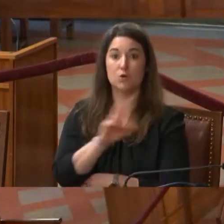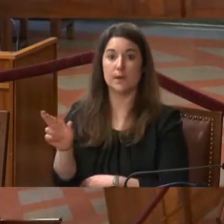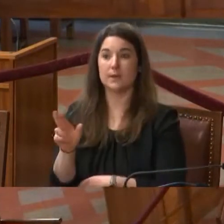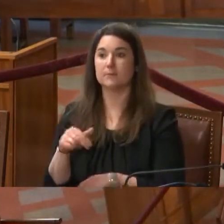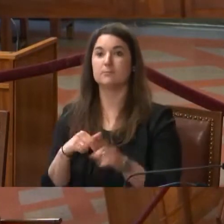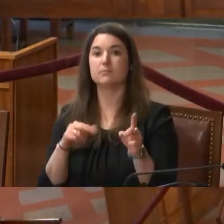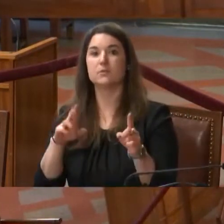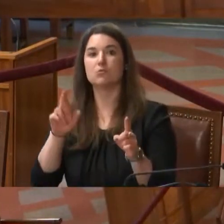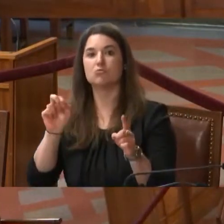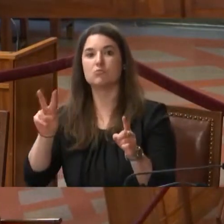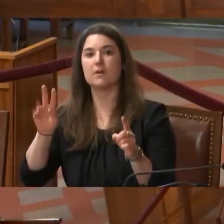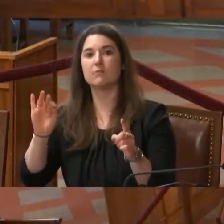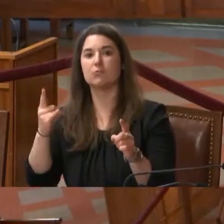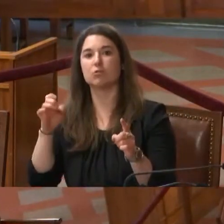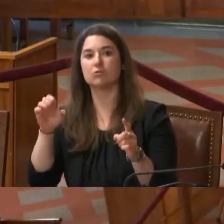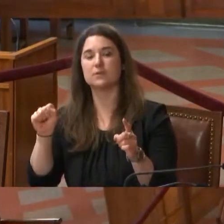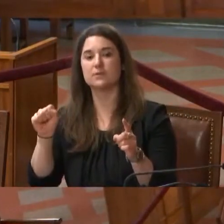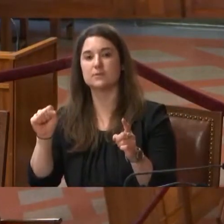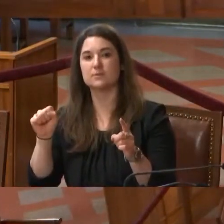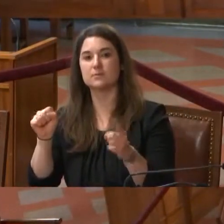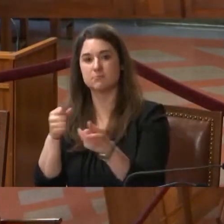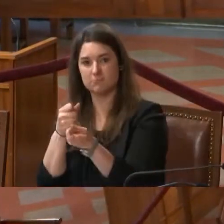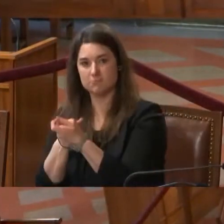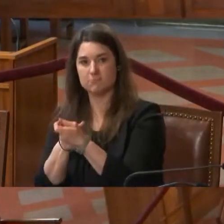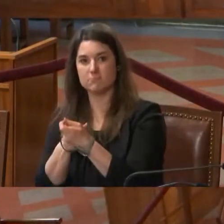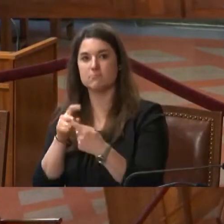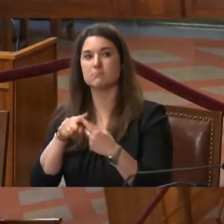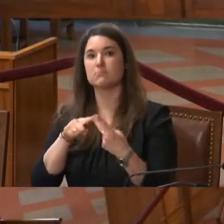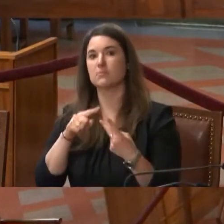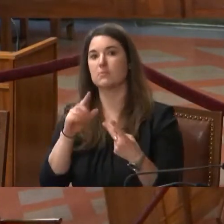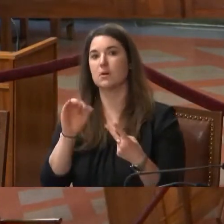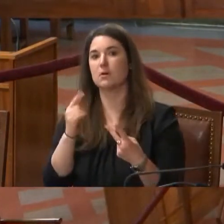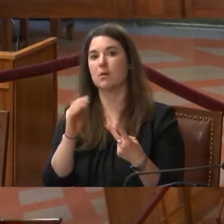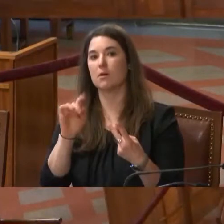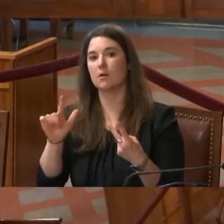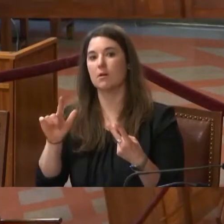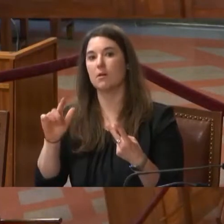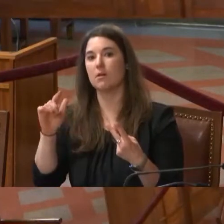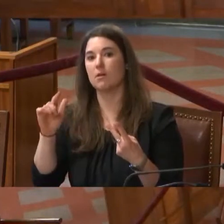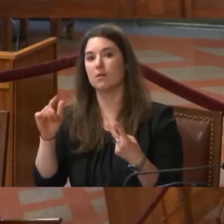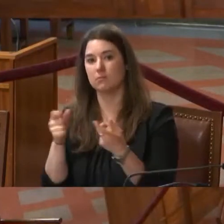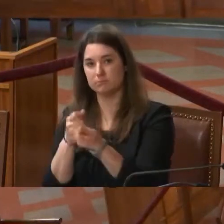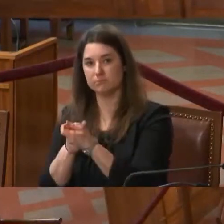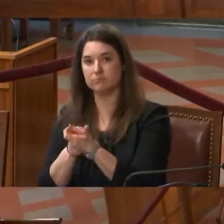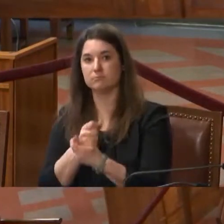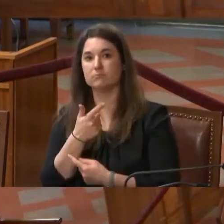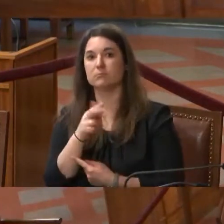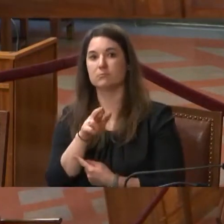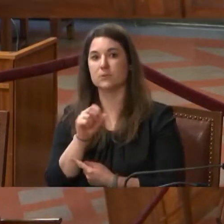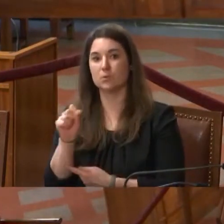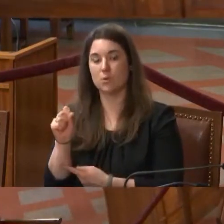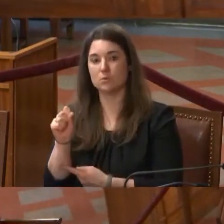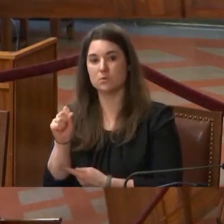roll? Reverend Burgess. Aye. Mr. Coghill. Aye. Ms. Gross.